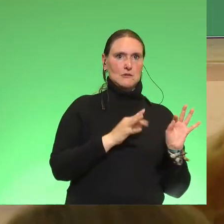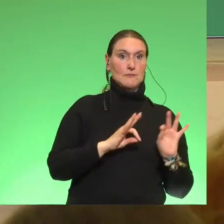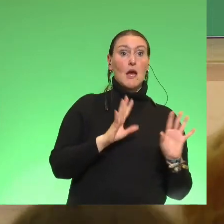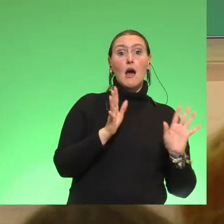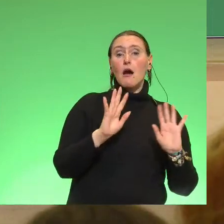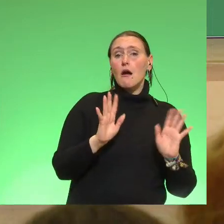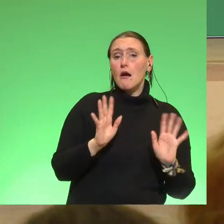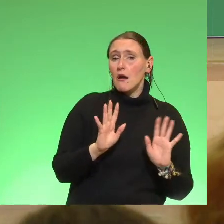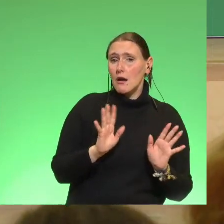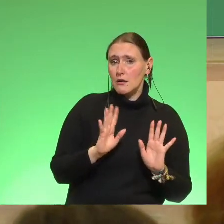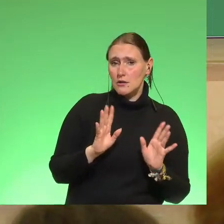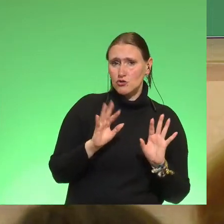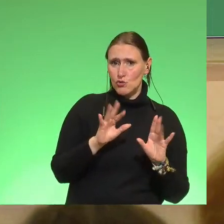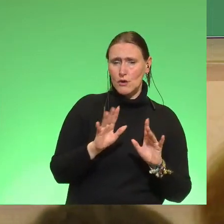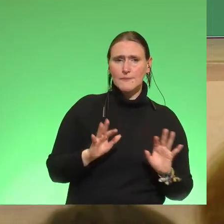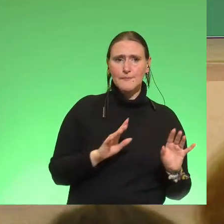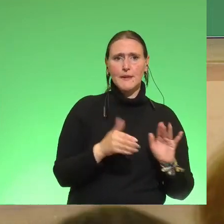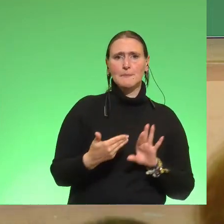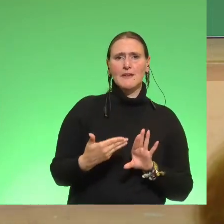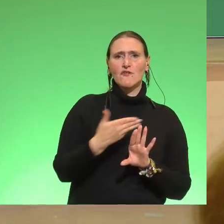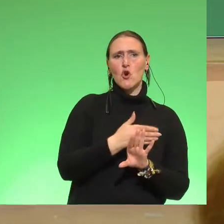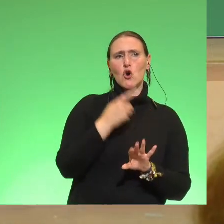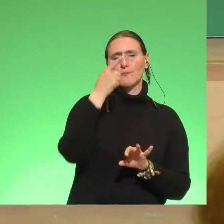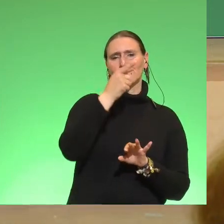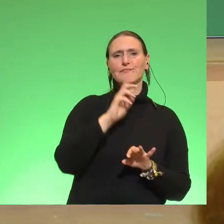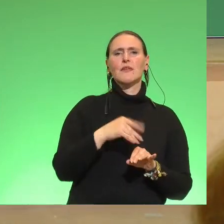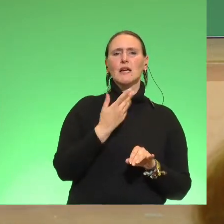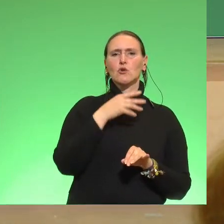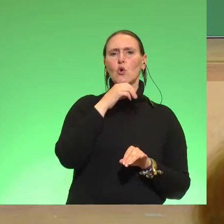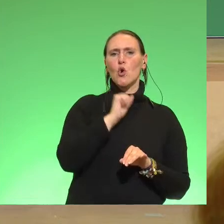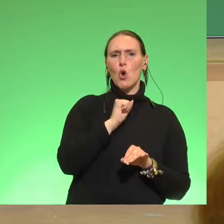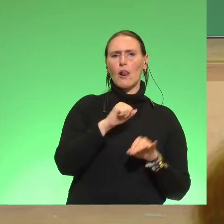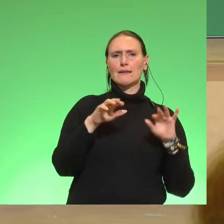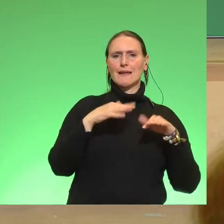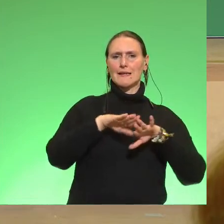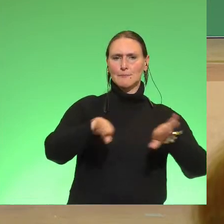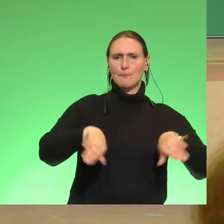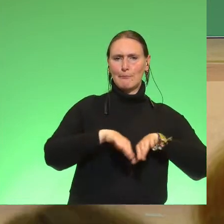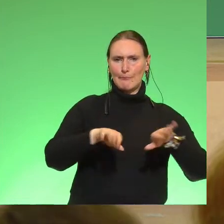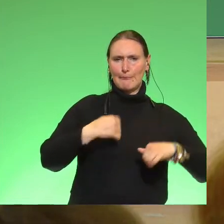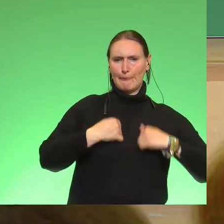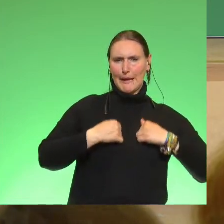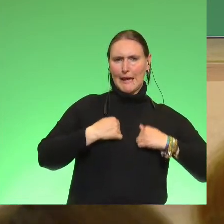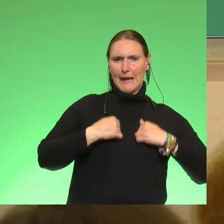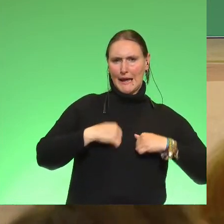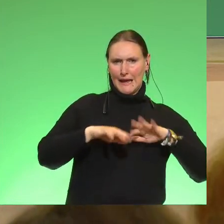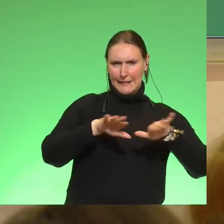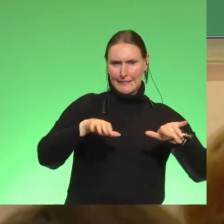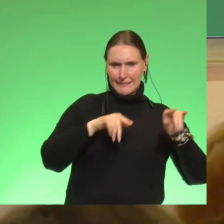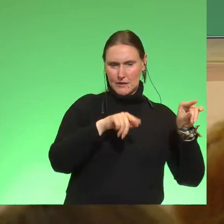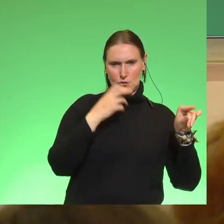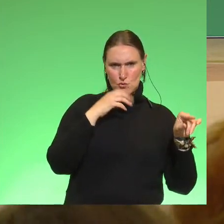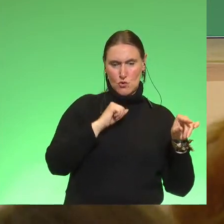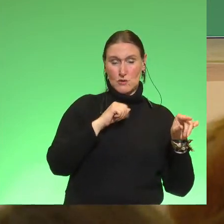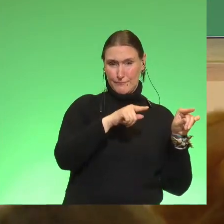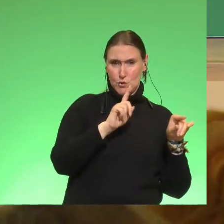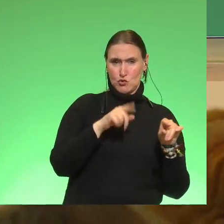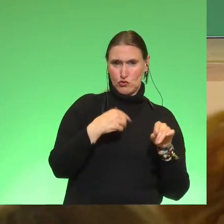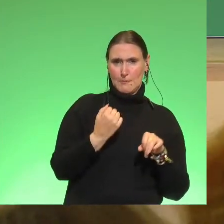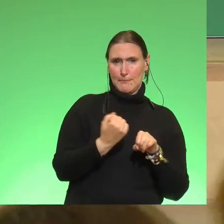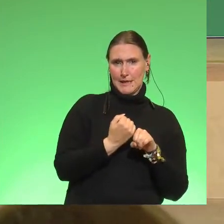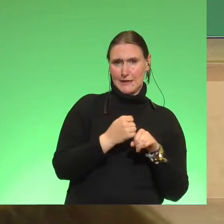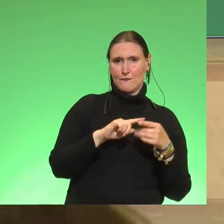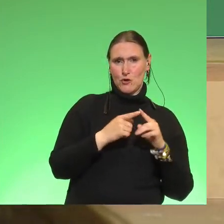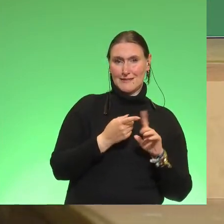I was just in the Hallenbad, the Alte Hallenbad, and there you see very clear, you know, making friends and art that is actually